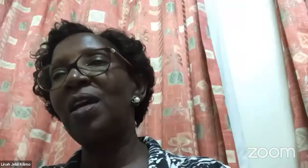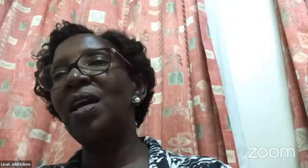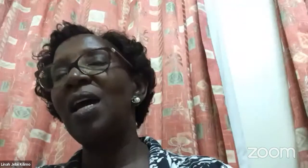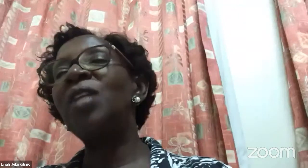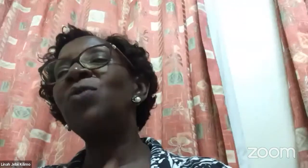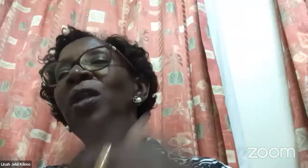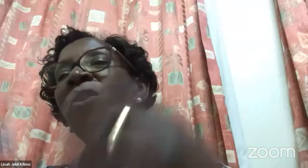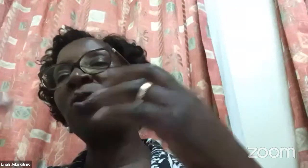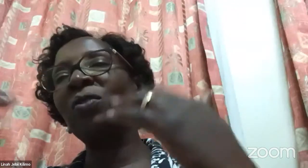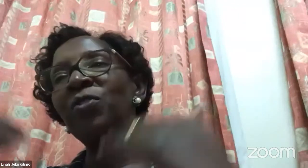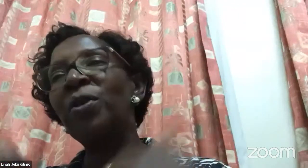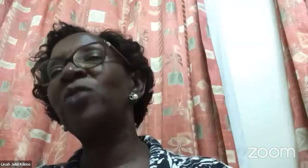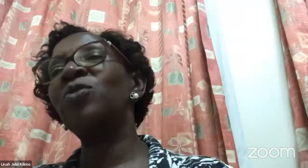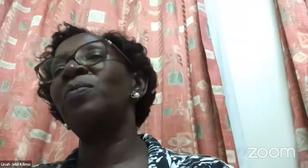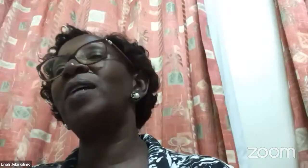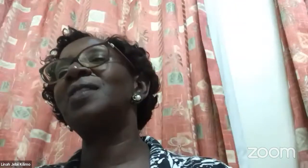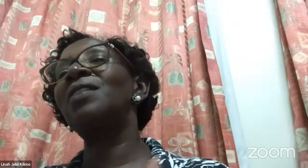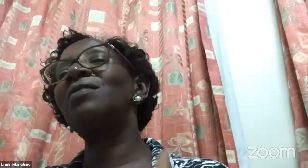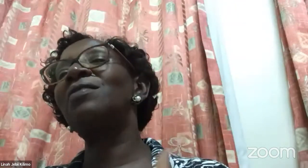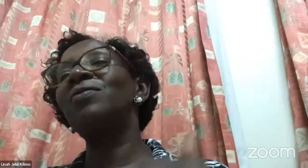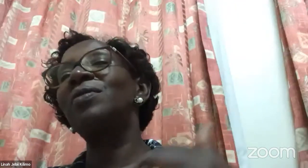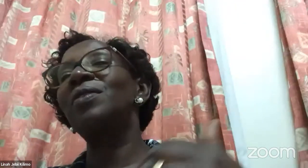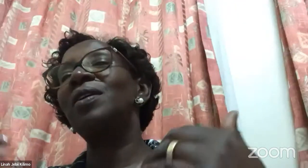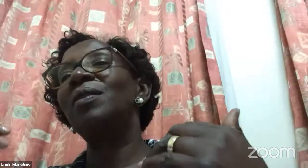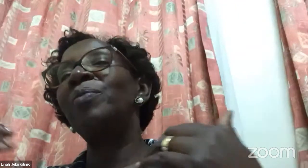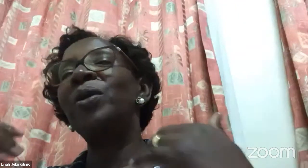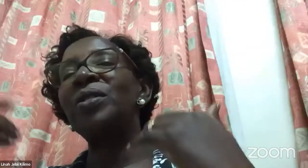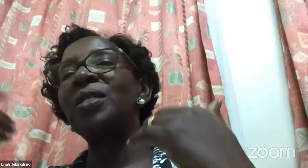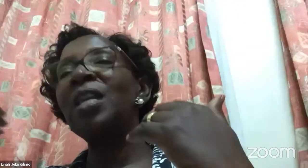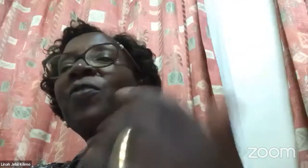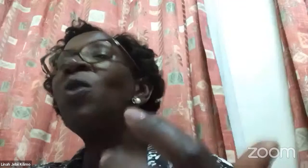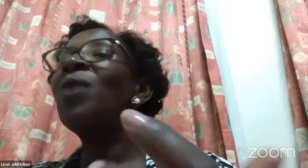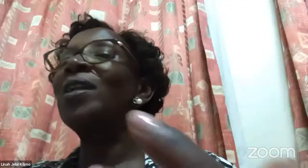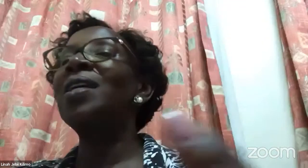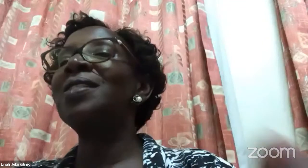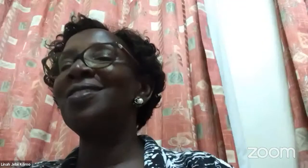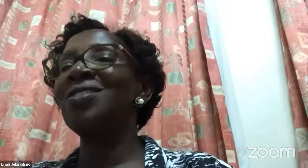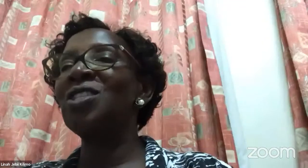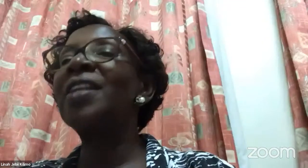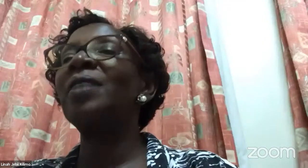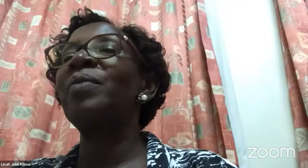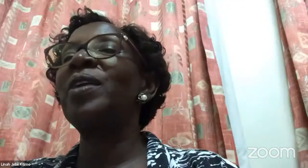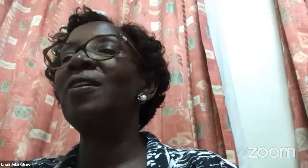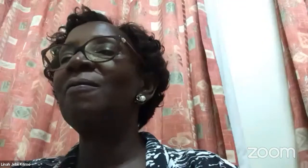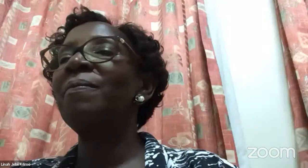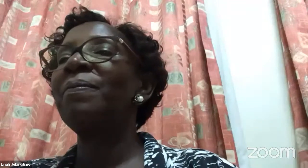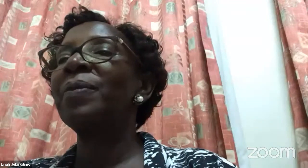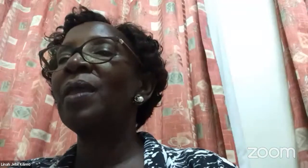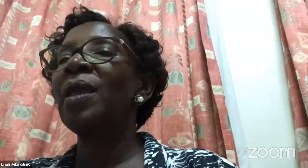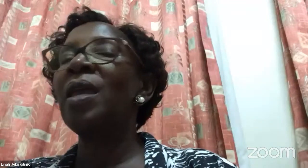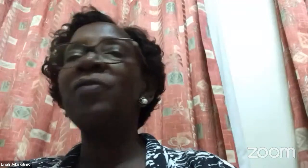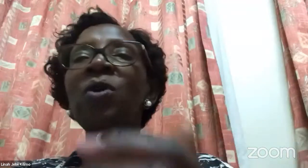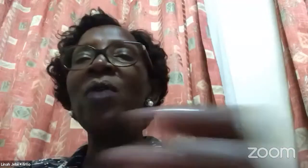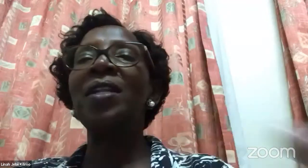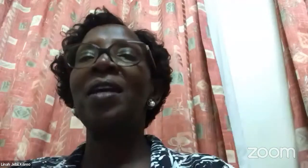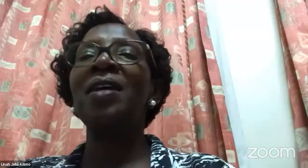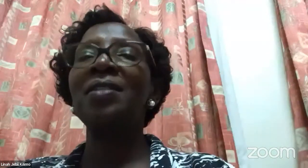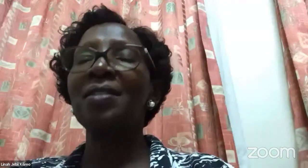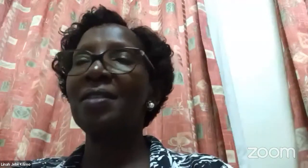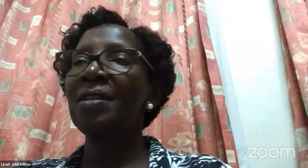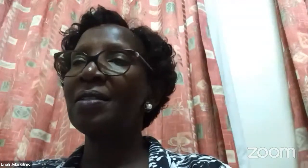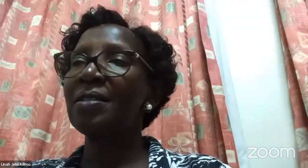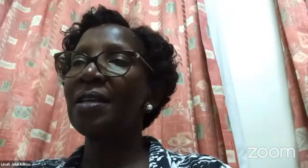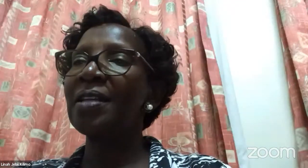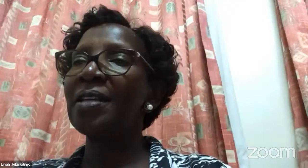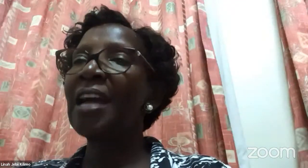self. I do a lot of talking to myself, because if no one else is cheering me, if no one